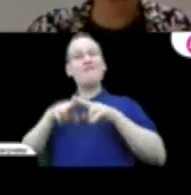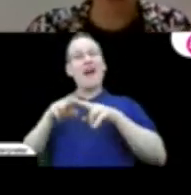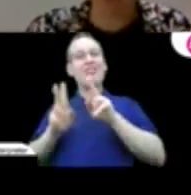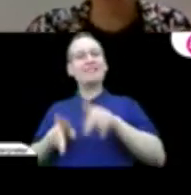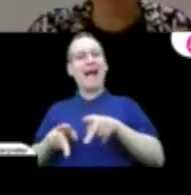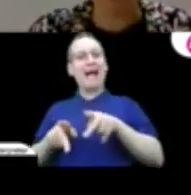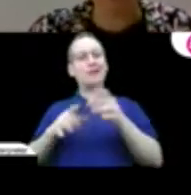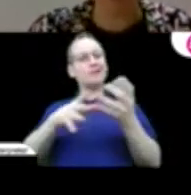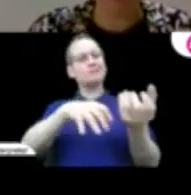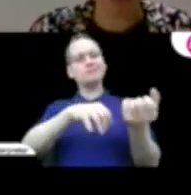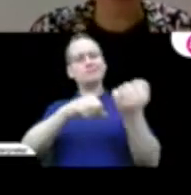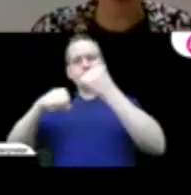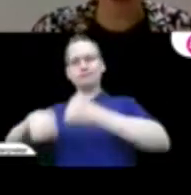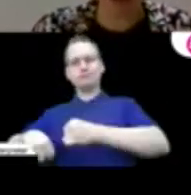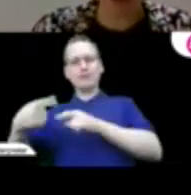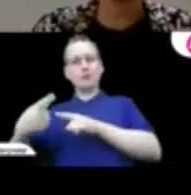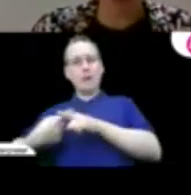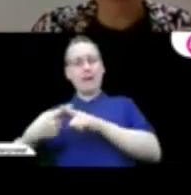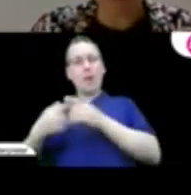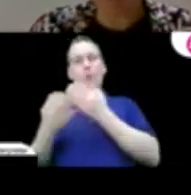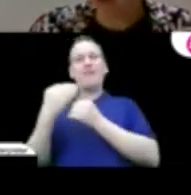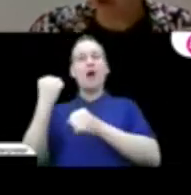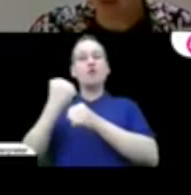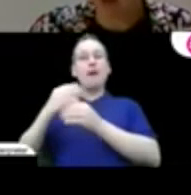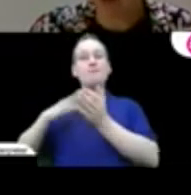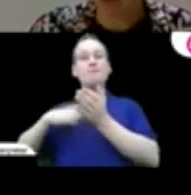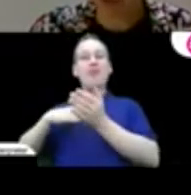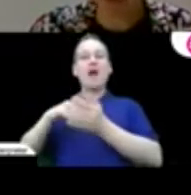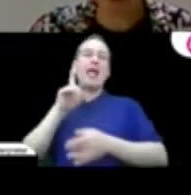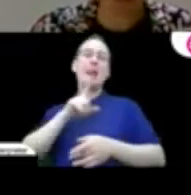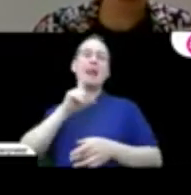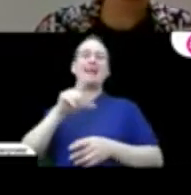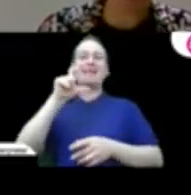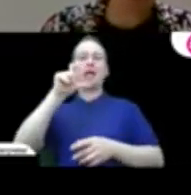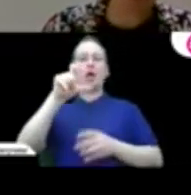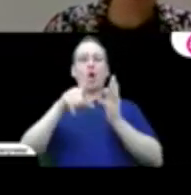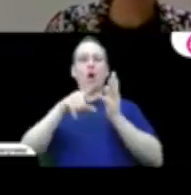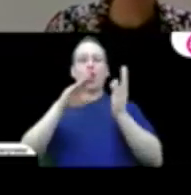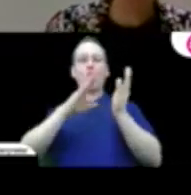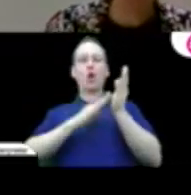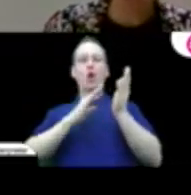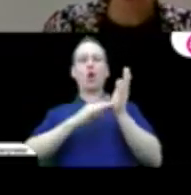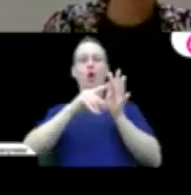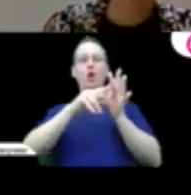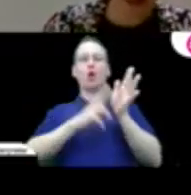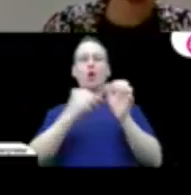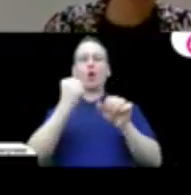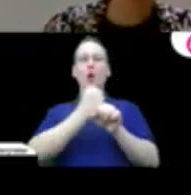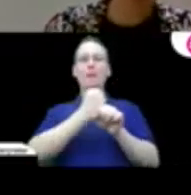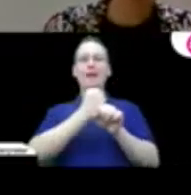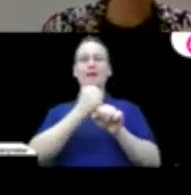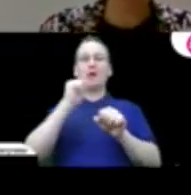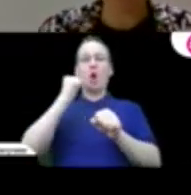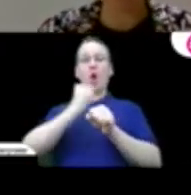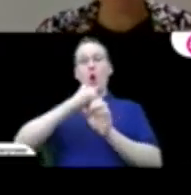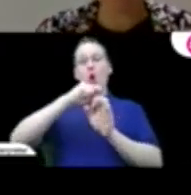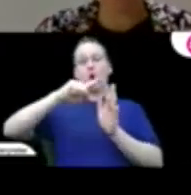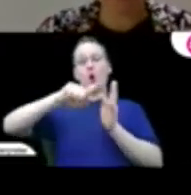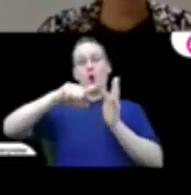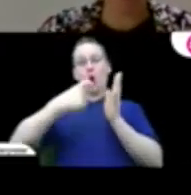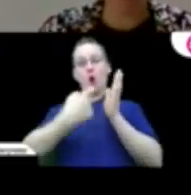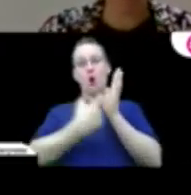to England to be with her grandmother, Lady Cumming Gordon. At the libel trial, there